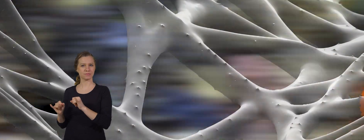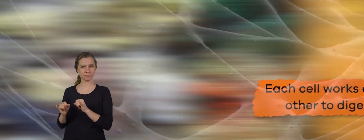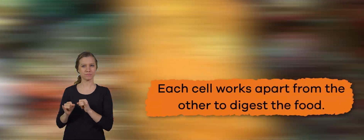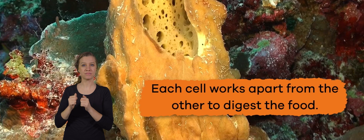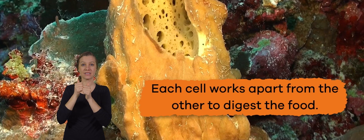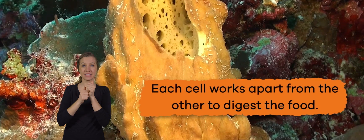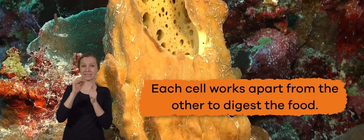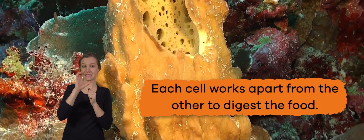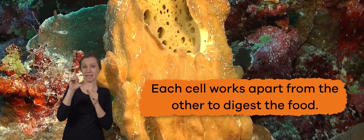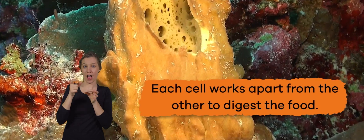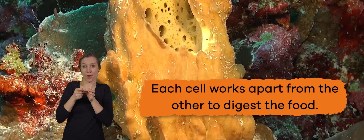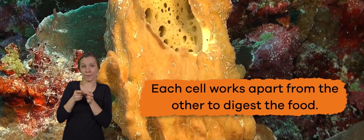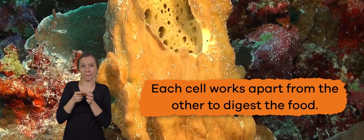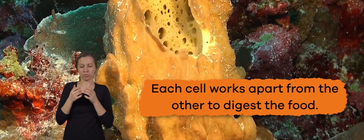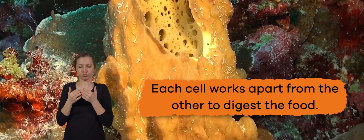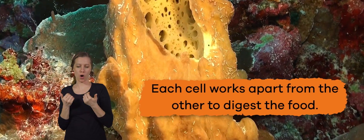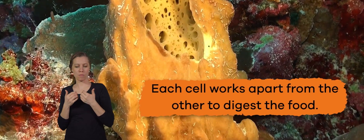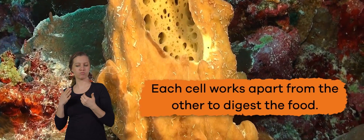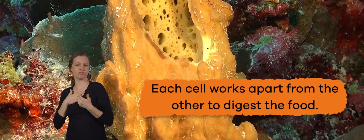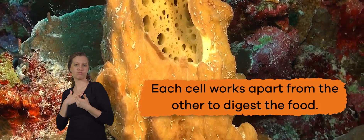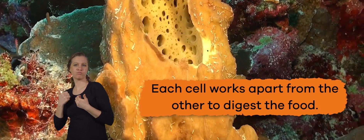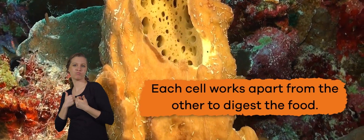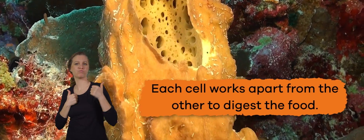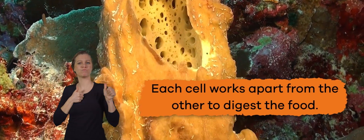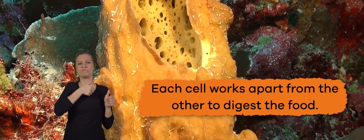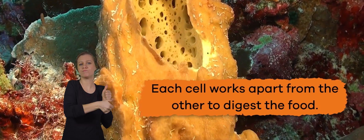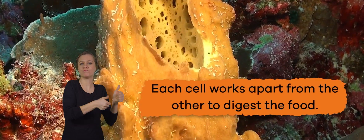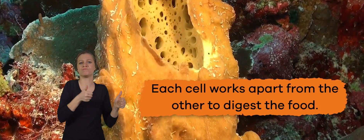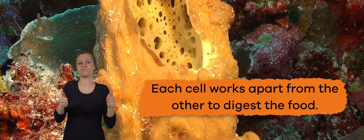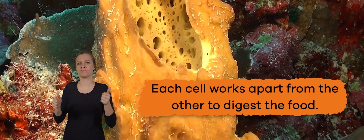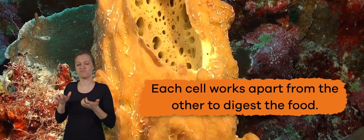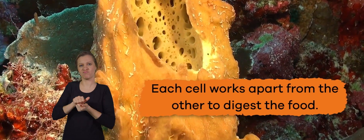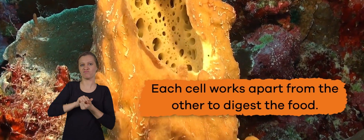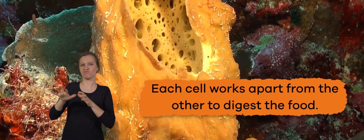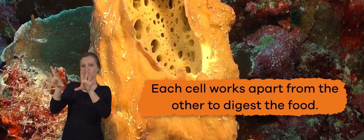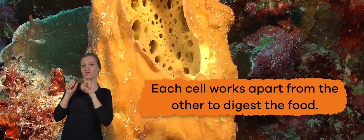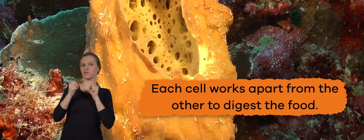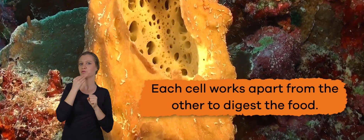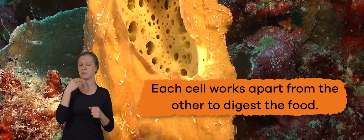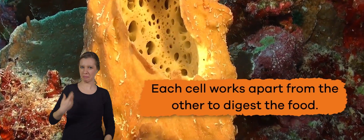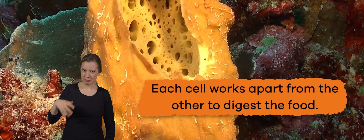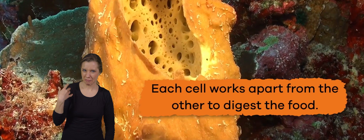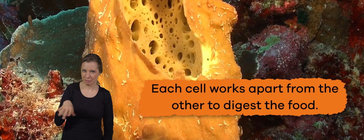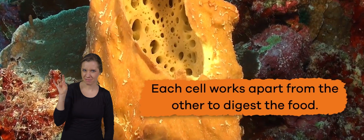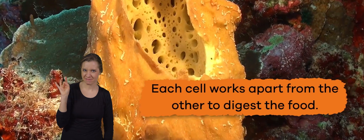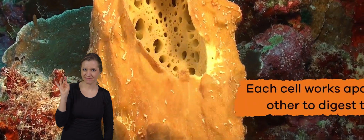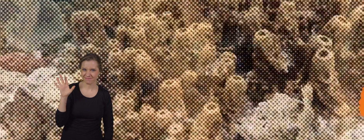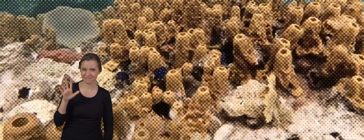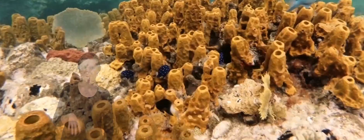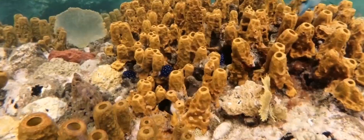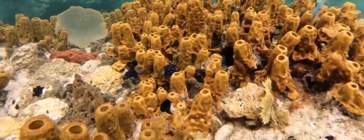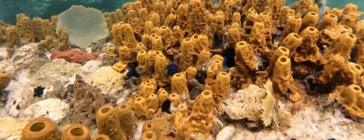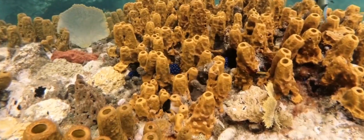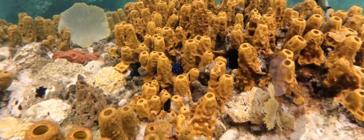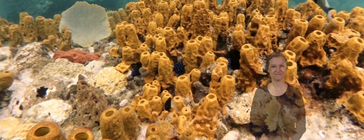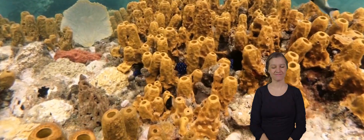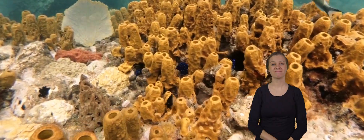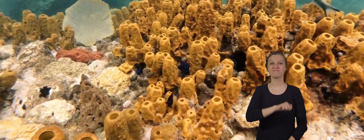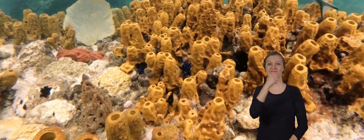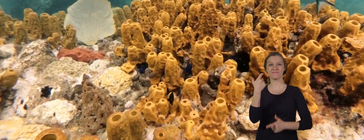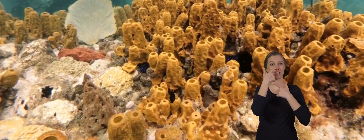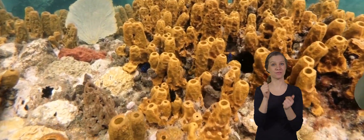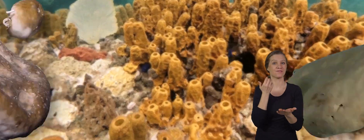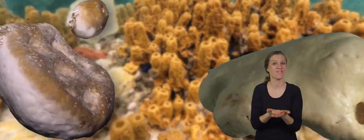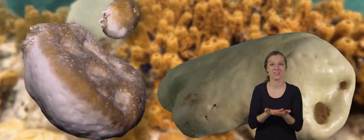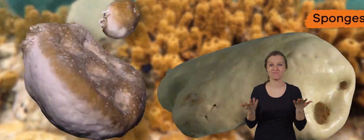That means that each cell works apart from the other to digest the food. Pretty wild! Here is another